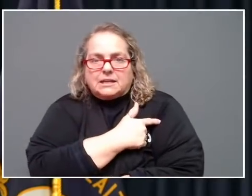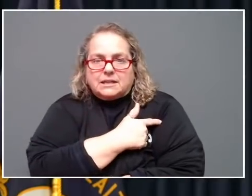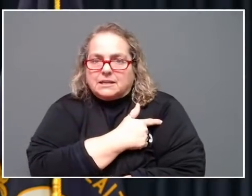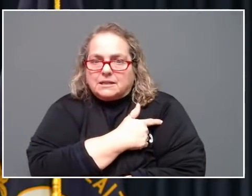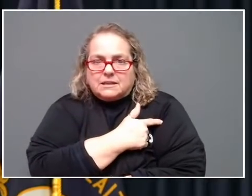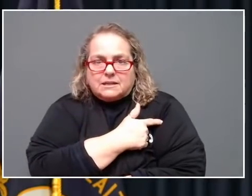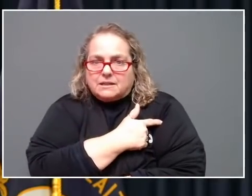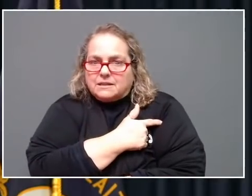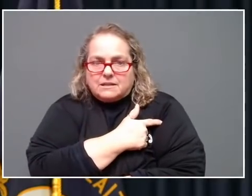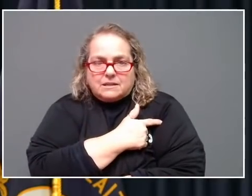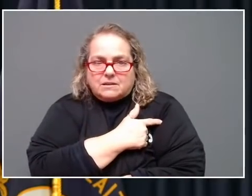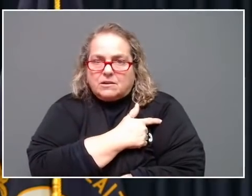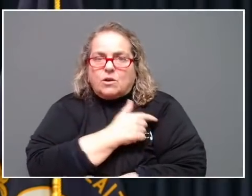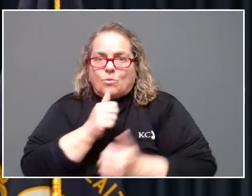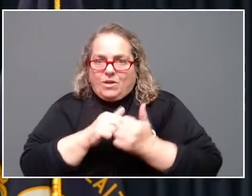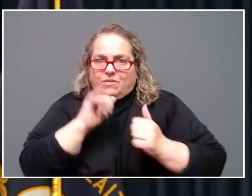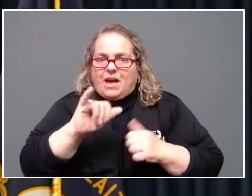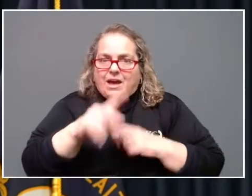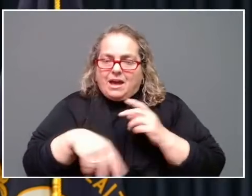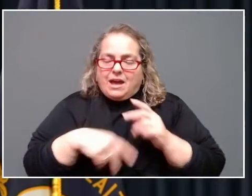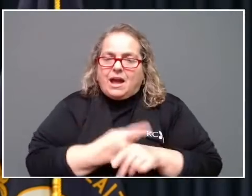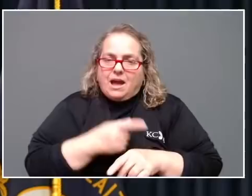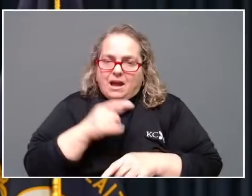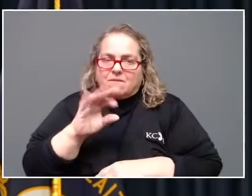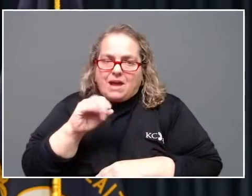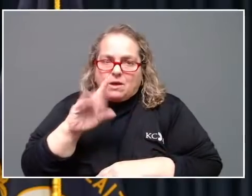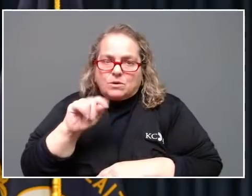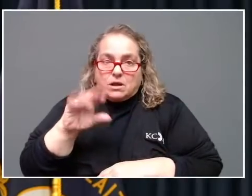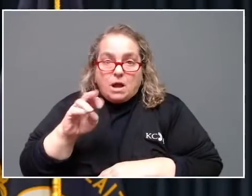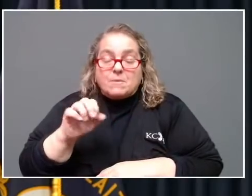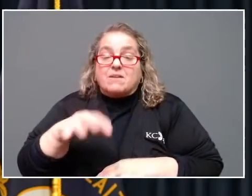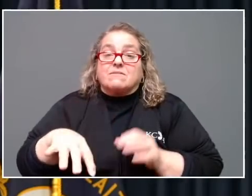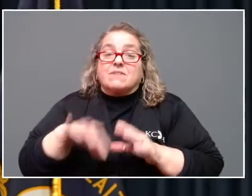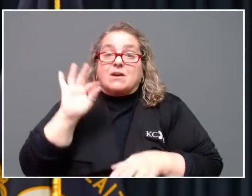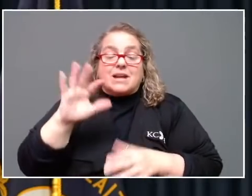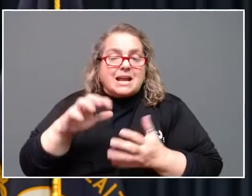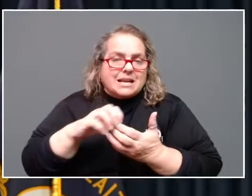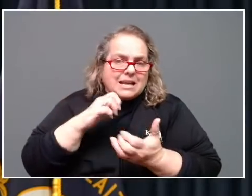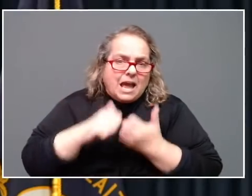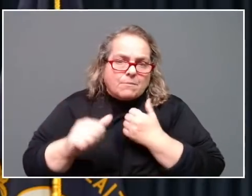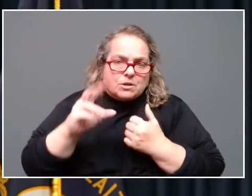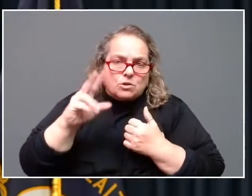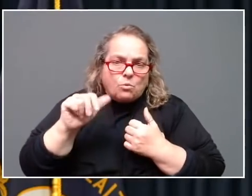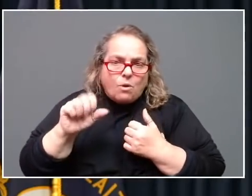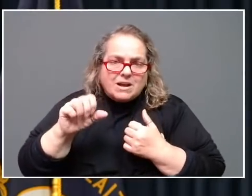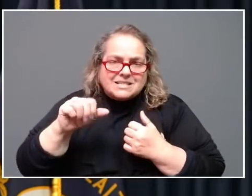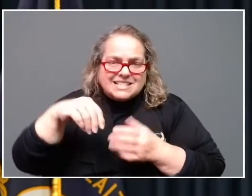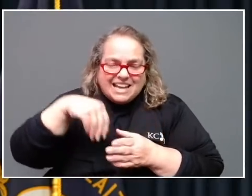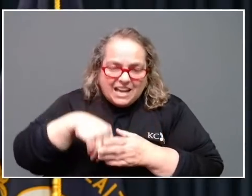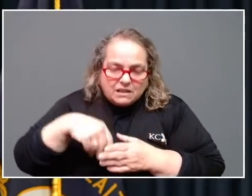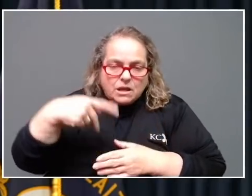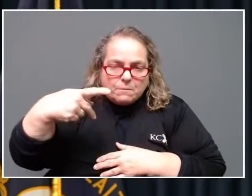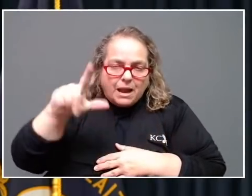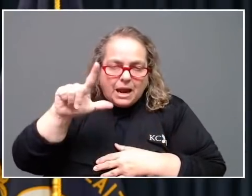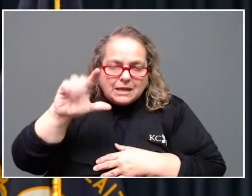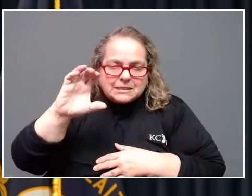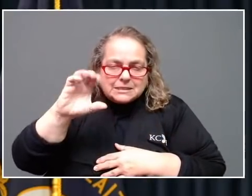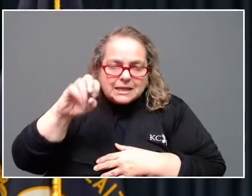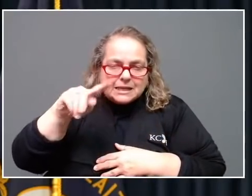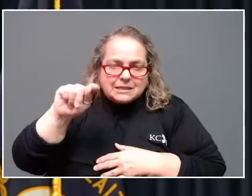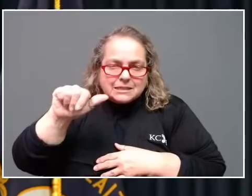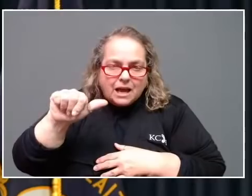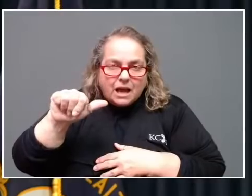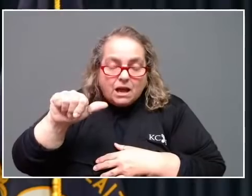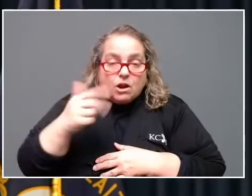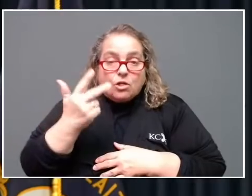that occurred, and they found that damage was done to the placenta. And in fact, on average, about 3/4 of the placenta